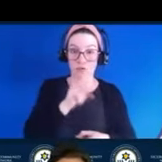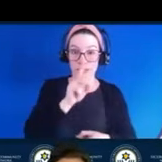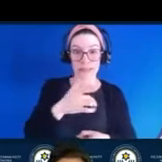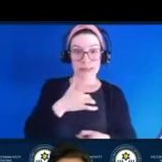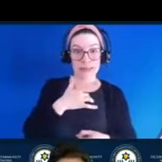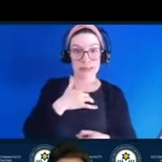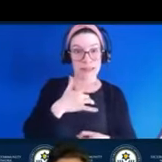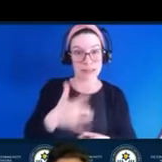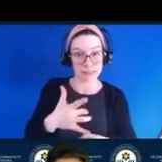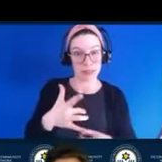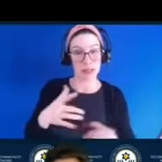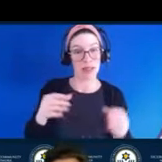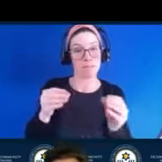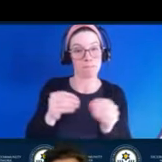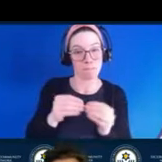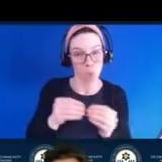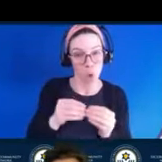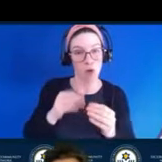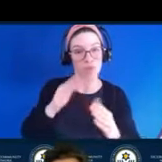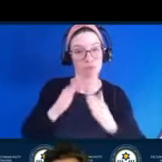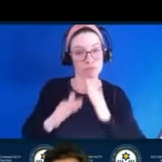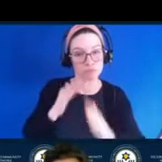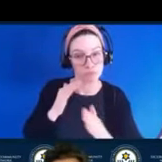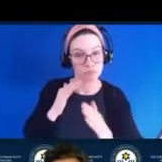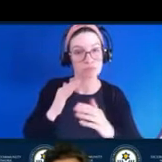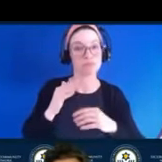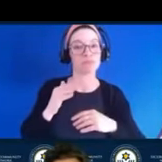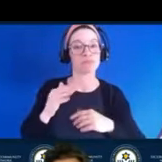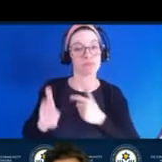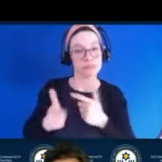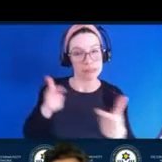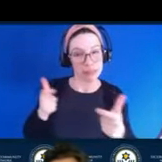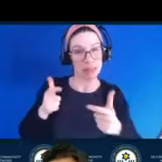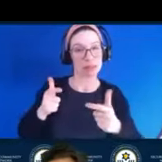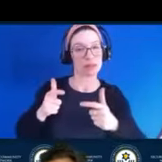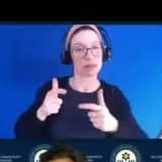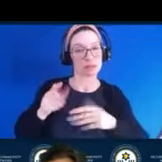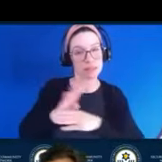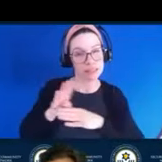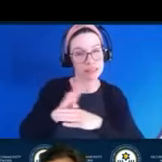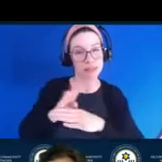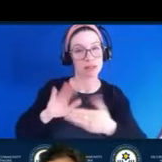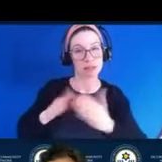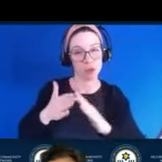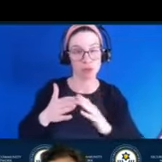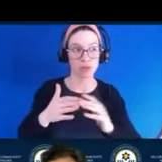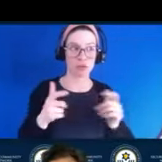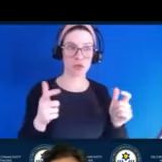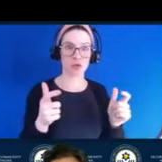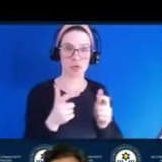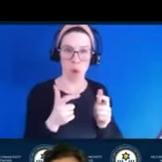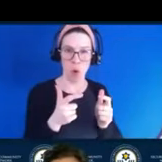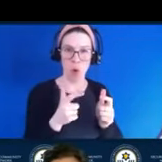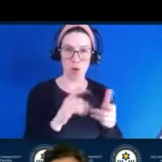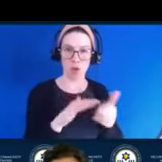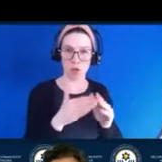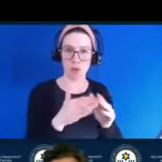coastal metropolises. And when we look at these smaller communities, they don't have access to that